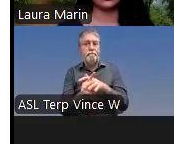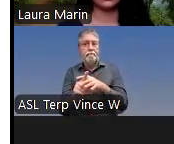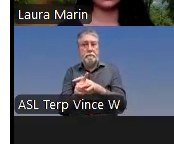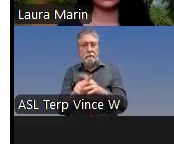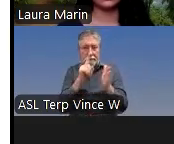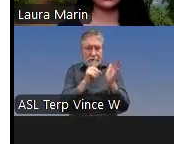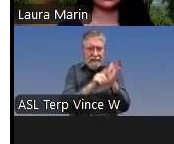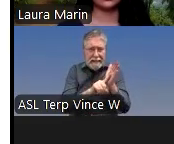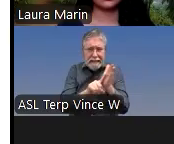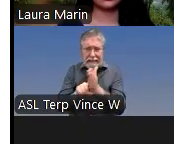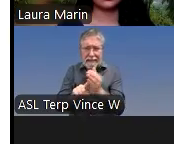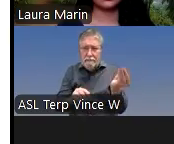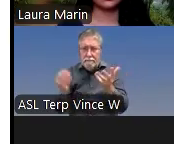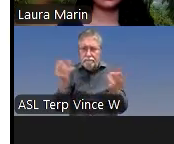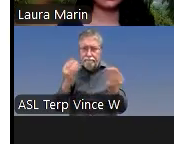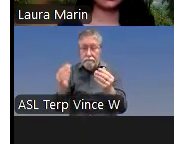the numbers we get.